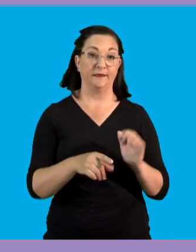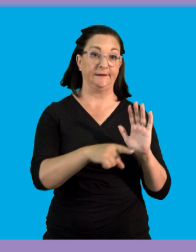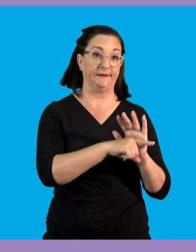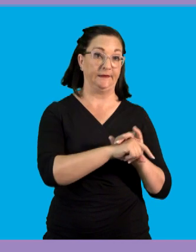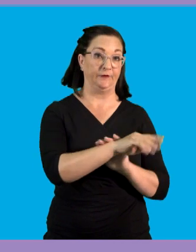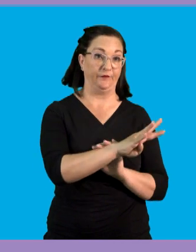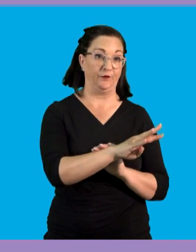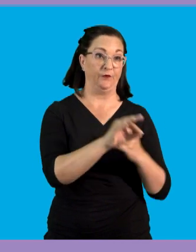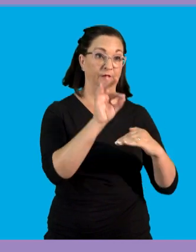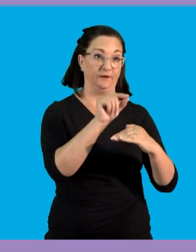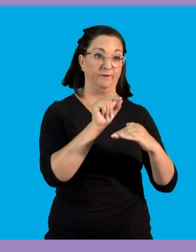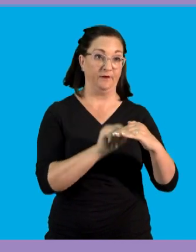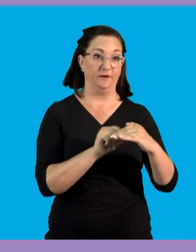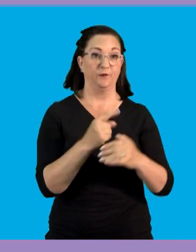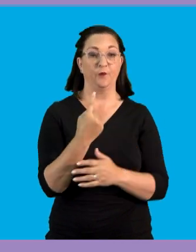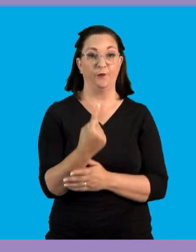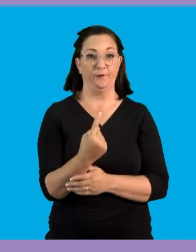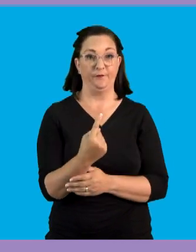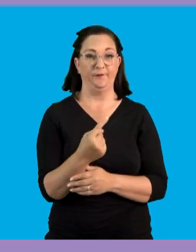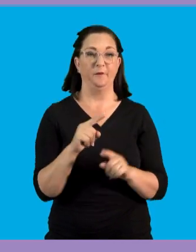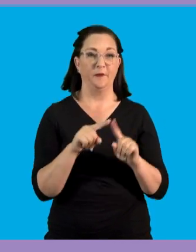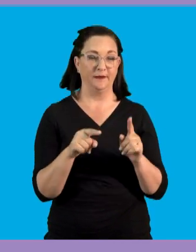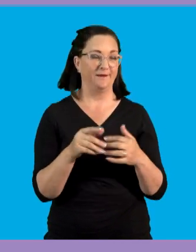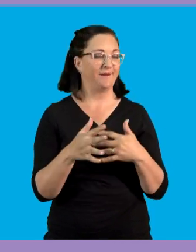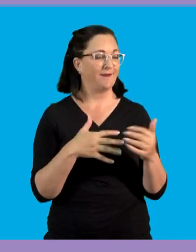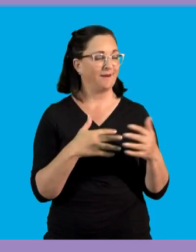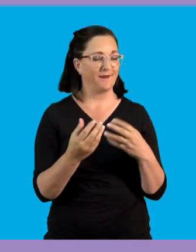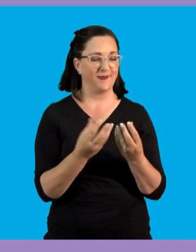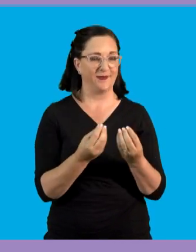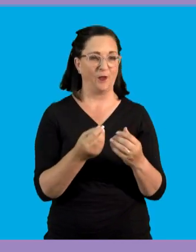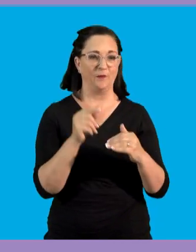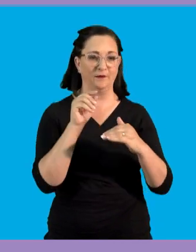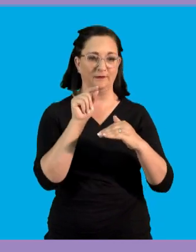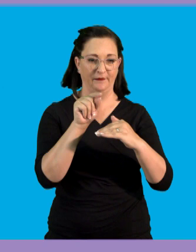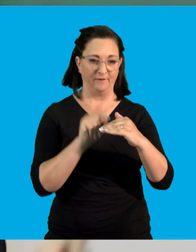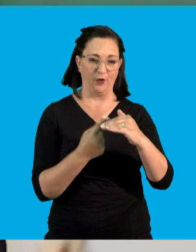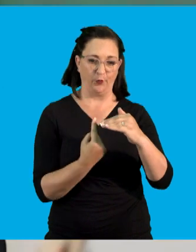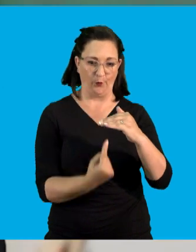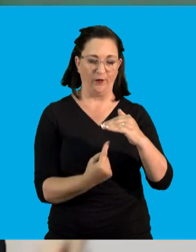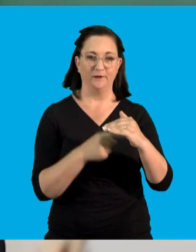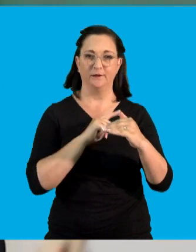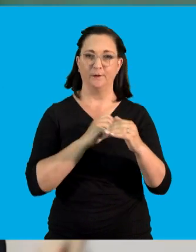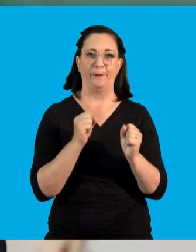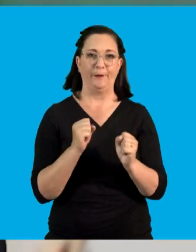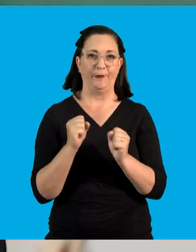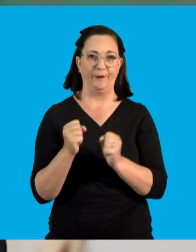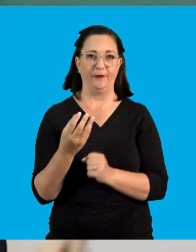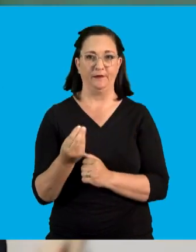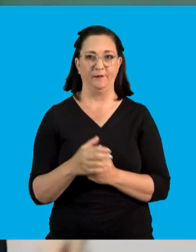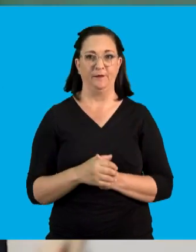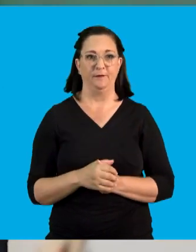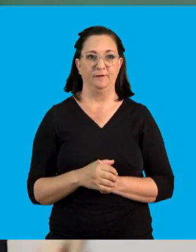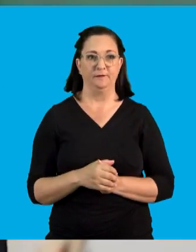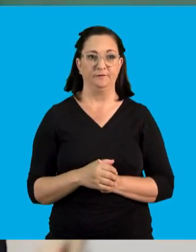And negative 4 divided by 1, again, any number divided by 1 remains that number.